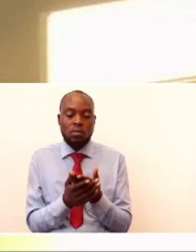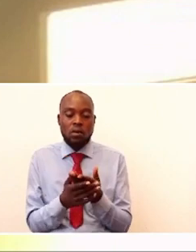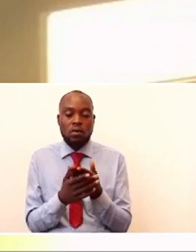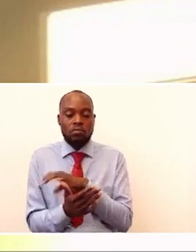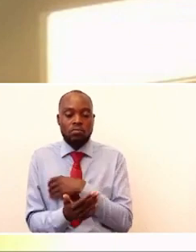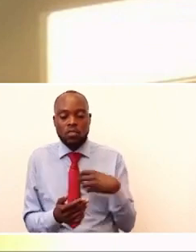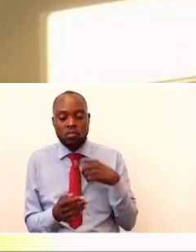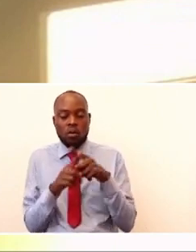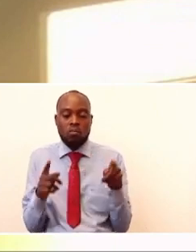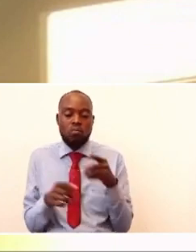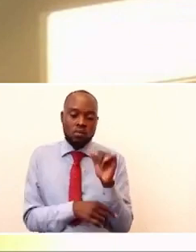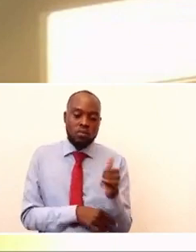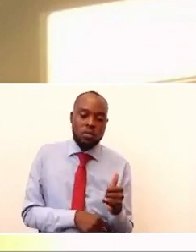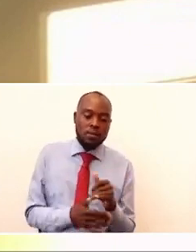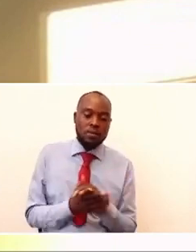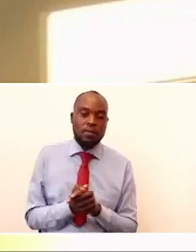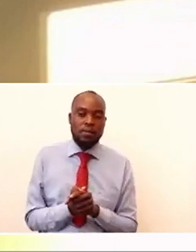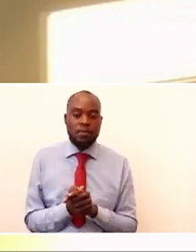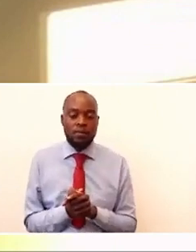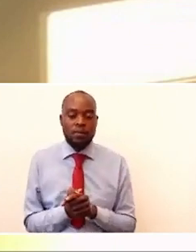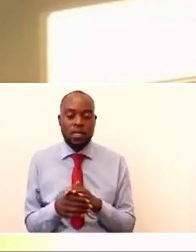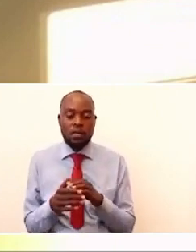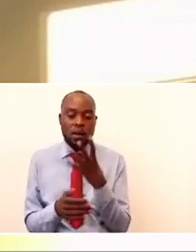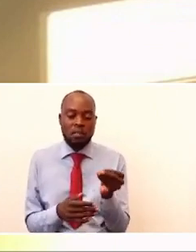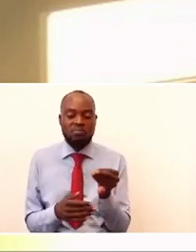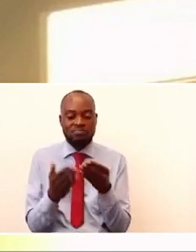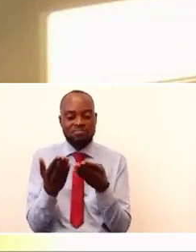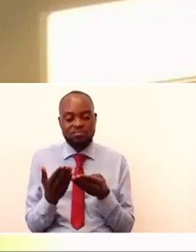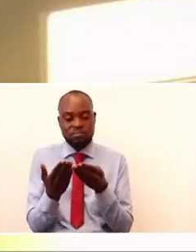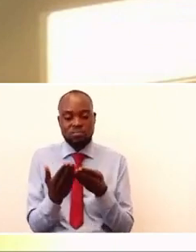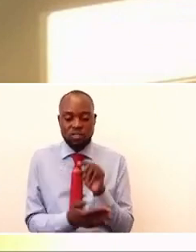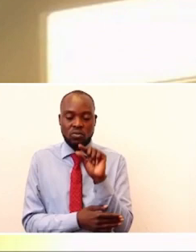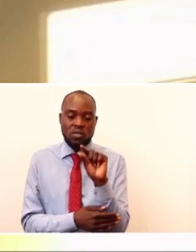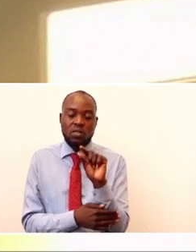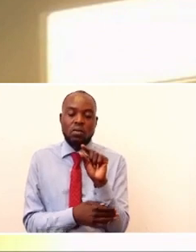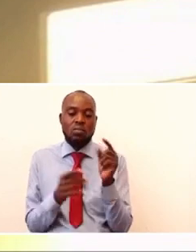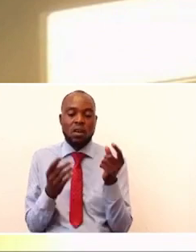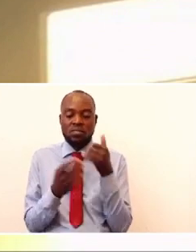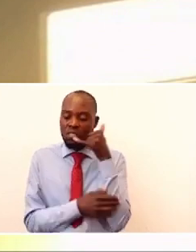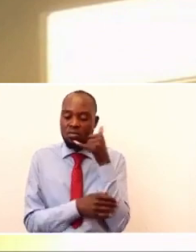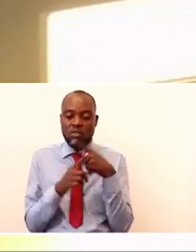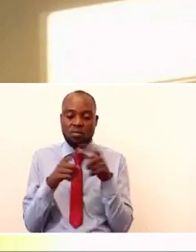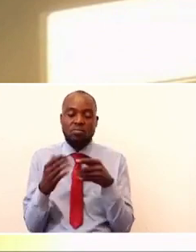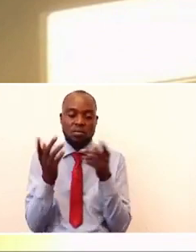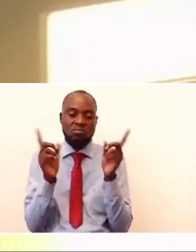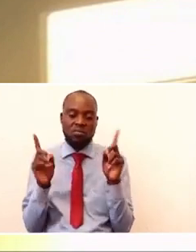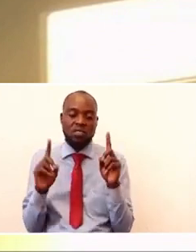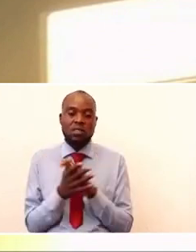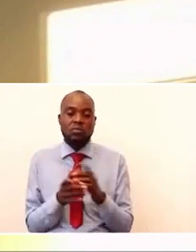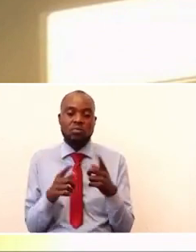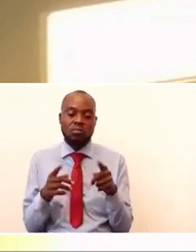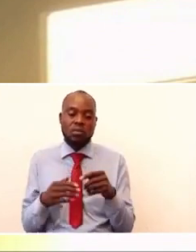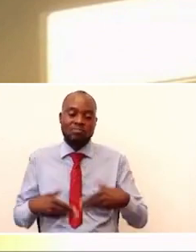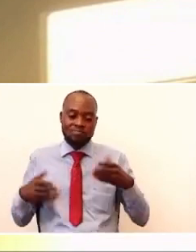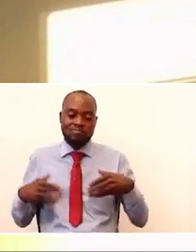youth are less, have less access to cell phones or internet and so on. And that will have to be a design which is at the national